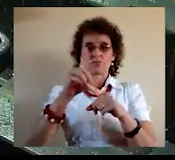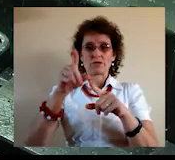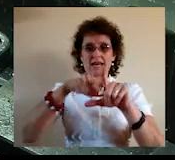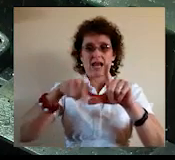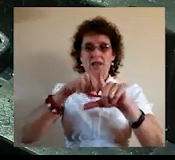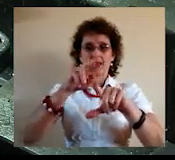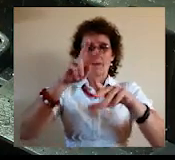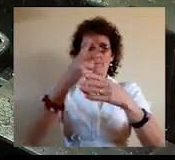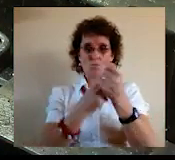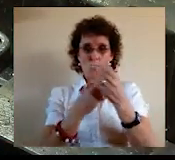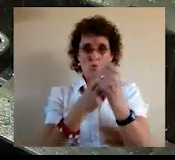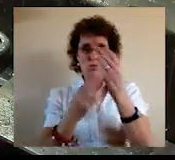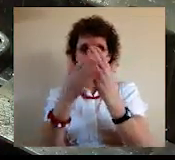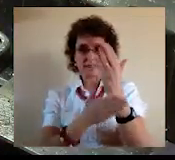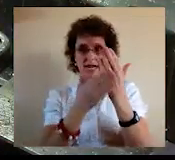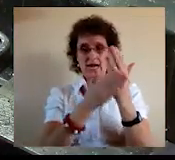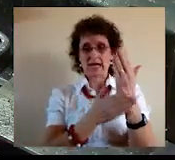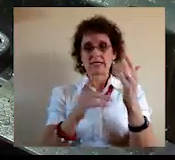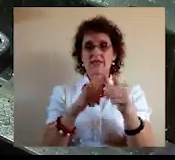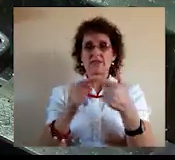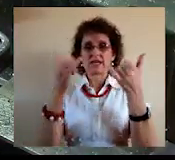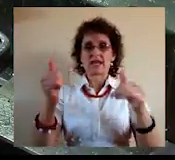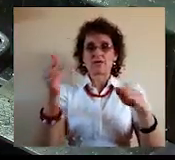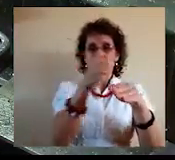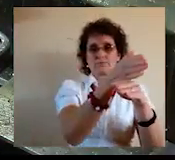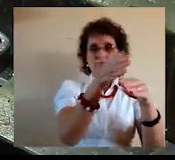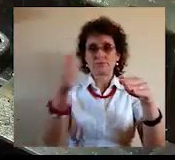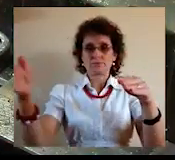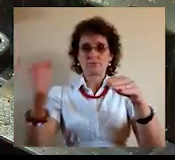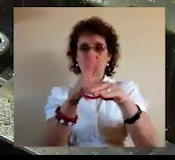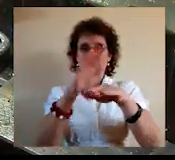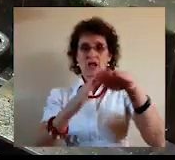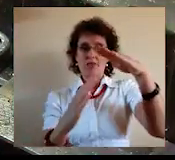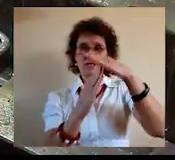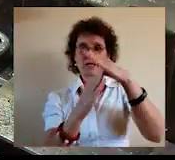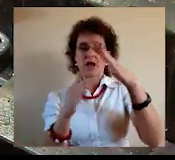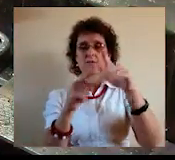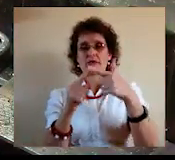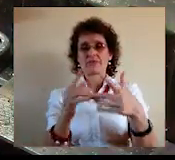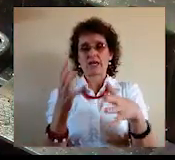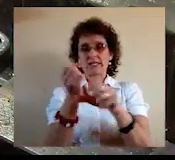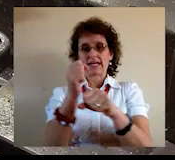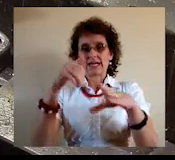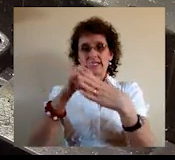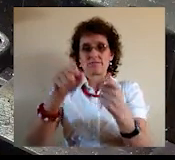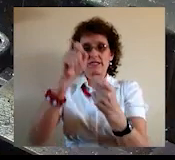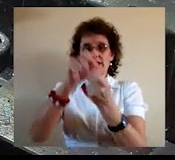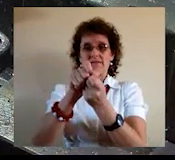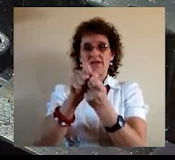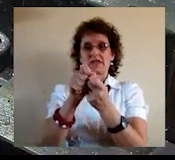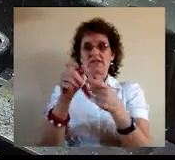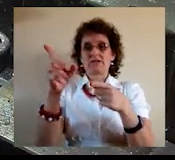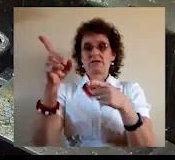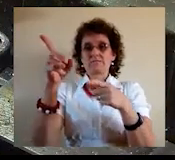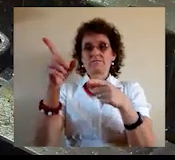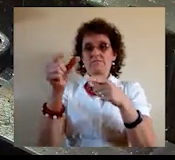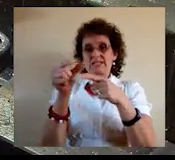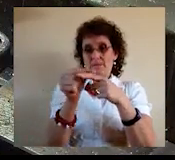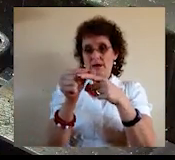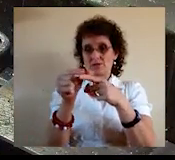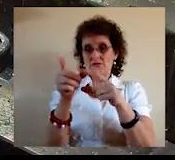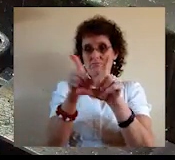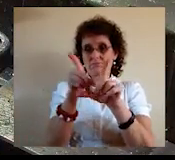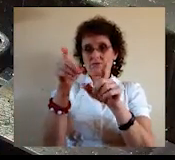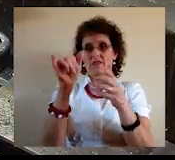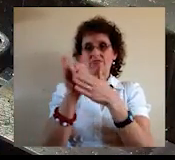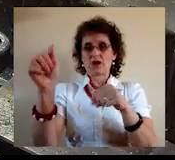side, and he's chewed up the top. Now he's starting to bring it and shrink it down to the specific dimension that we're looking for. This is precision work. We are going to